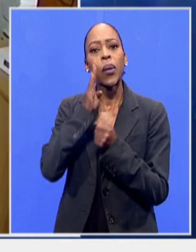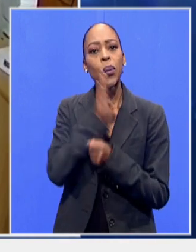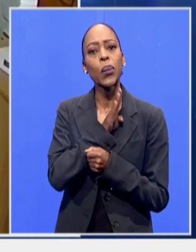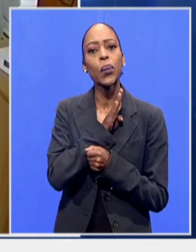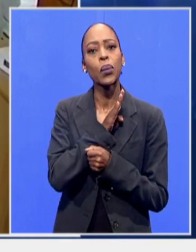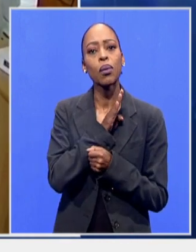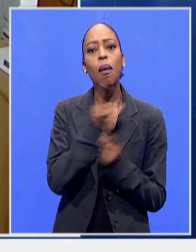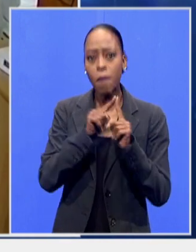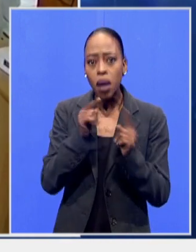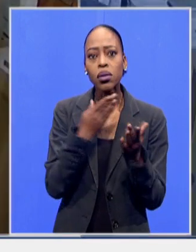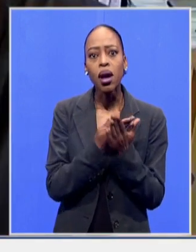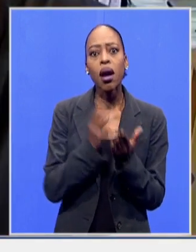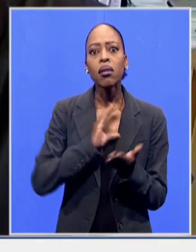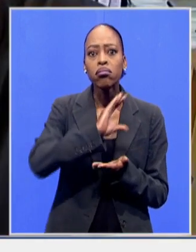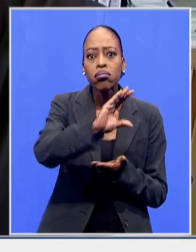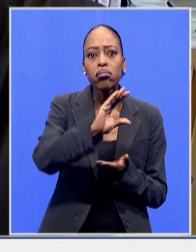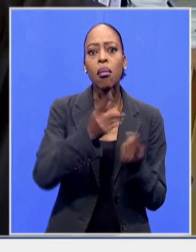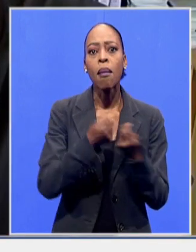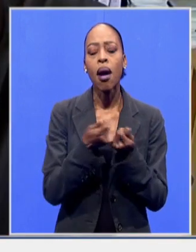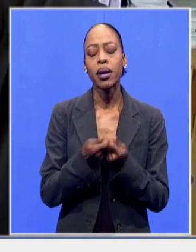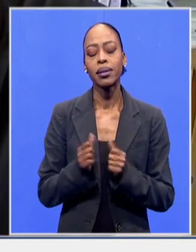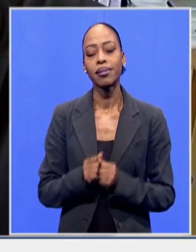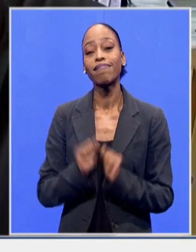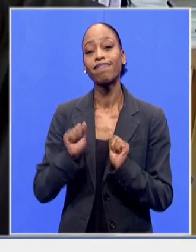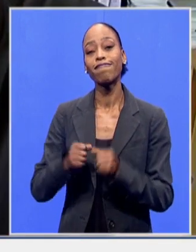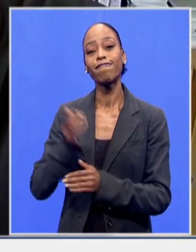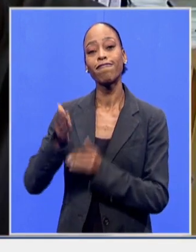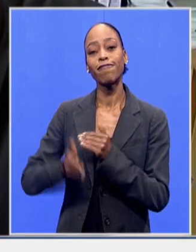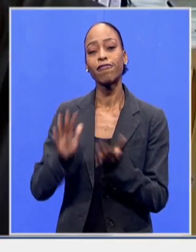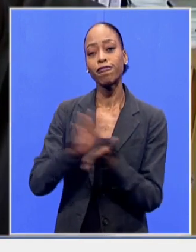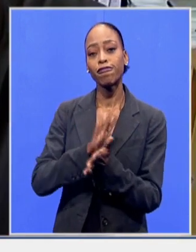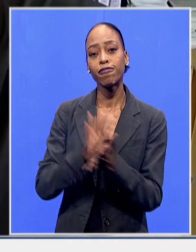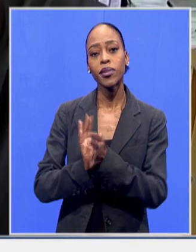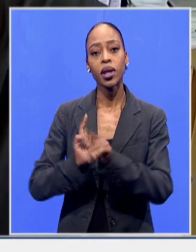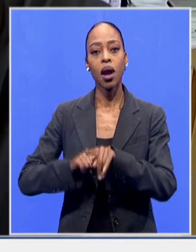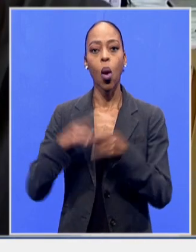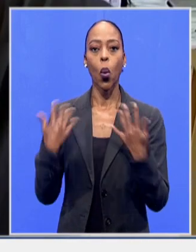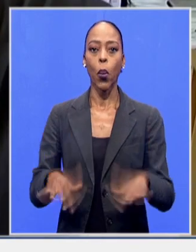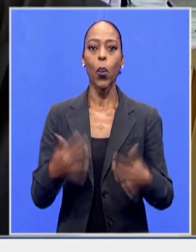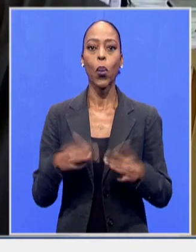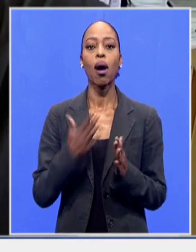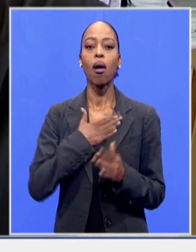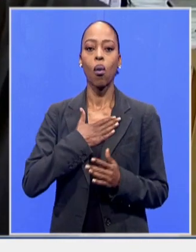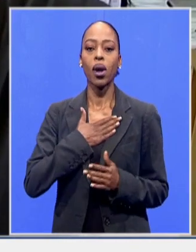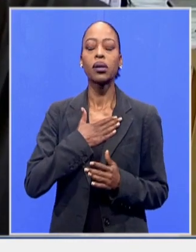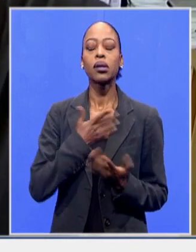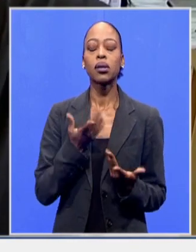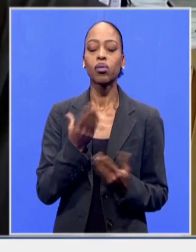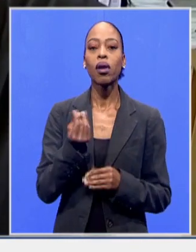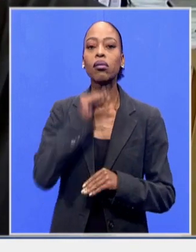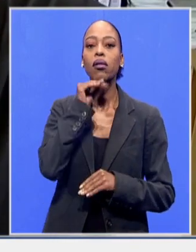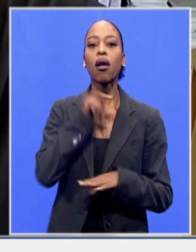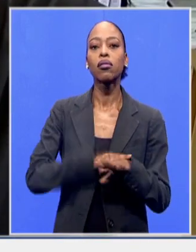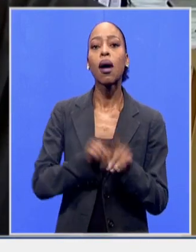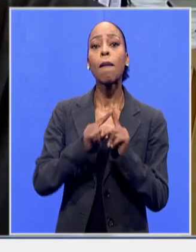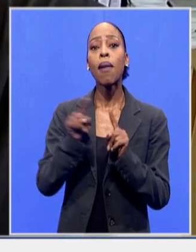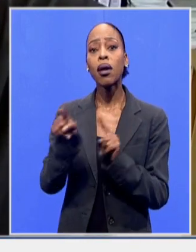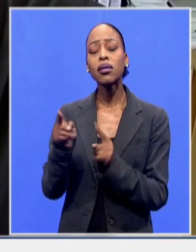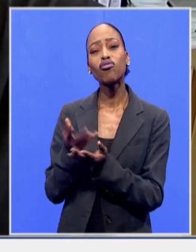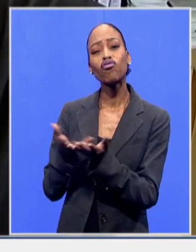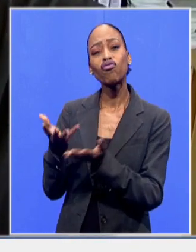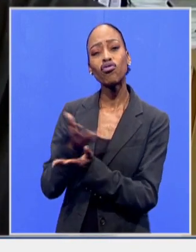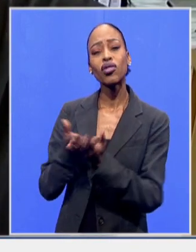Yeah. Alexa, let's leave it there, Prof. I really appreciate your time. I really wish that we had more time to talk, but a critical conversation. I imagine we'll be